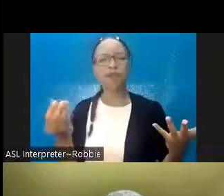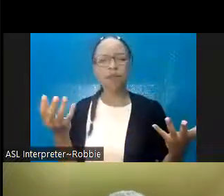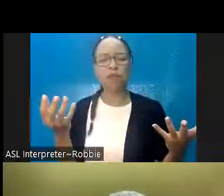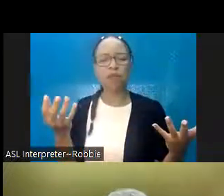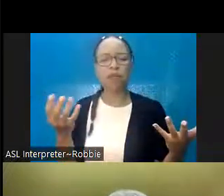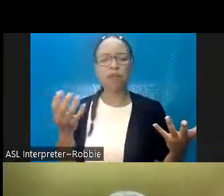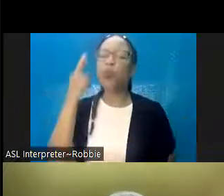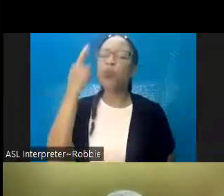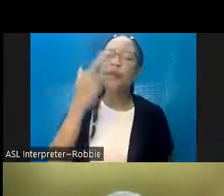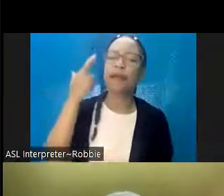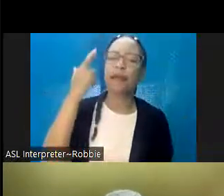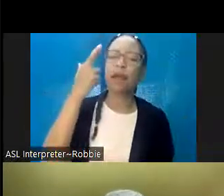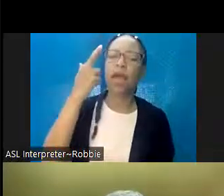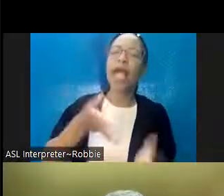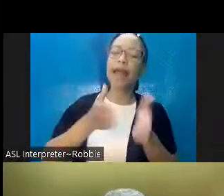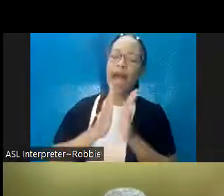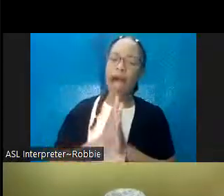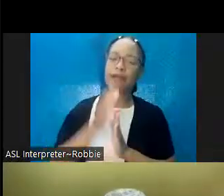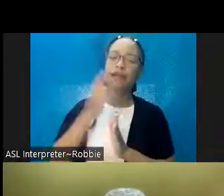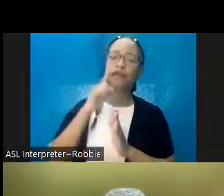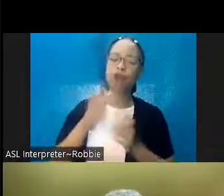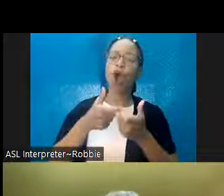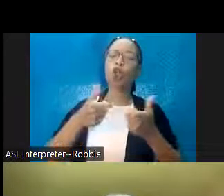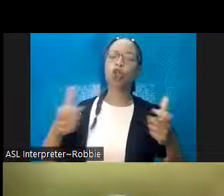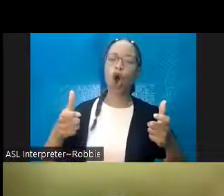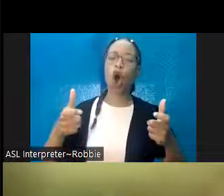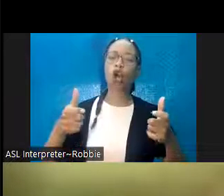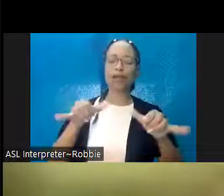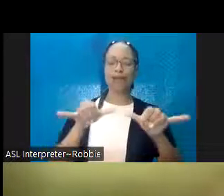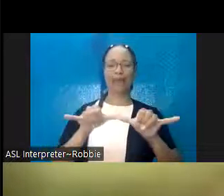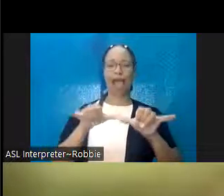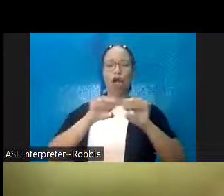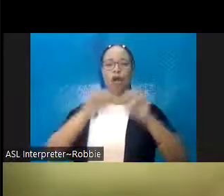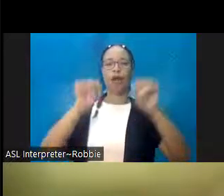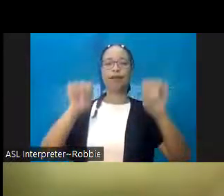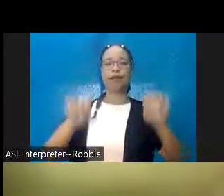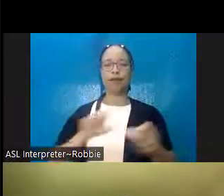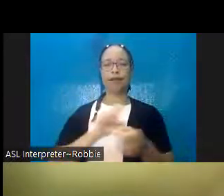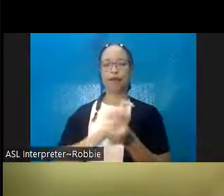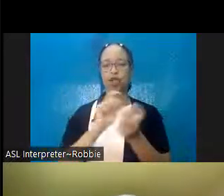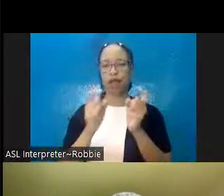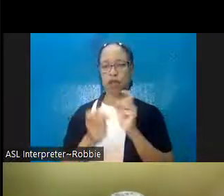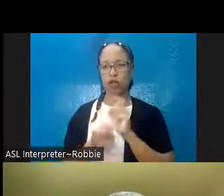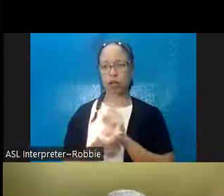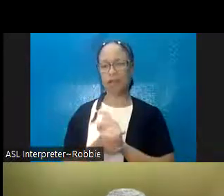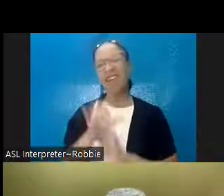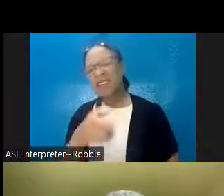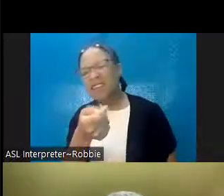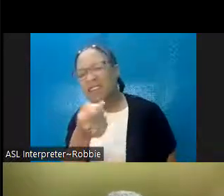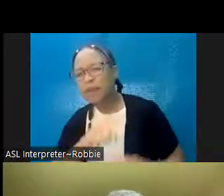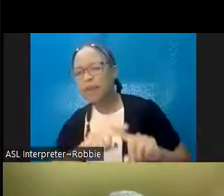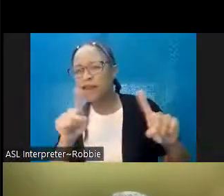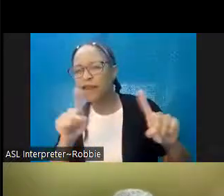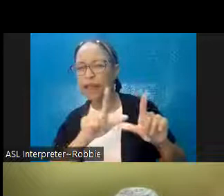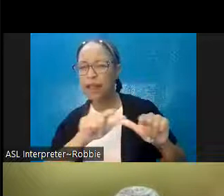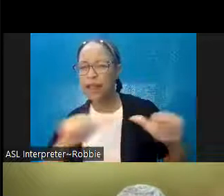is asking for large-scale systems change. So that's a little bit different than the language that's in